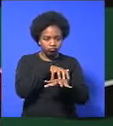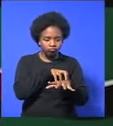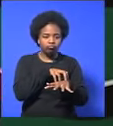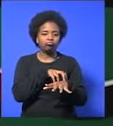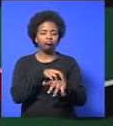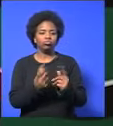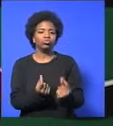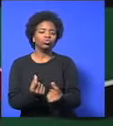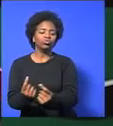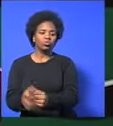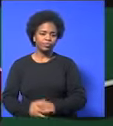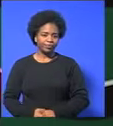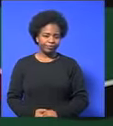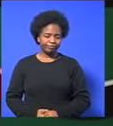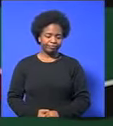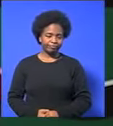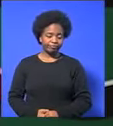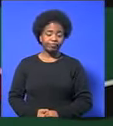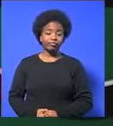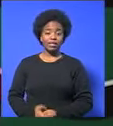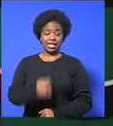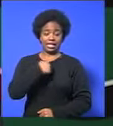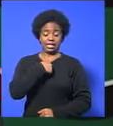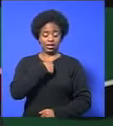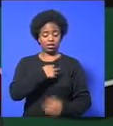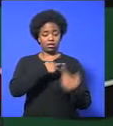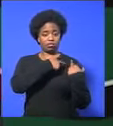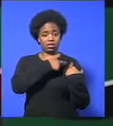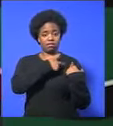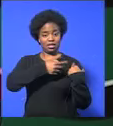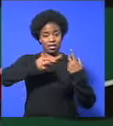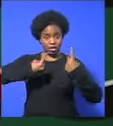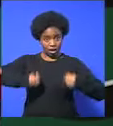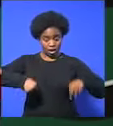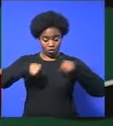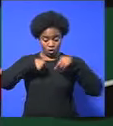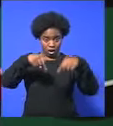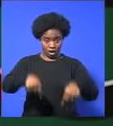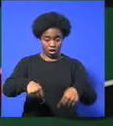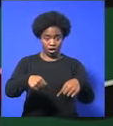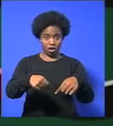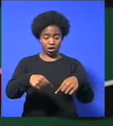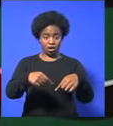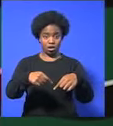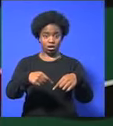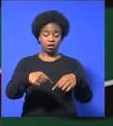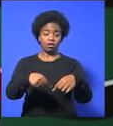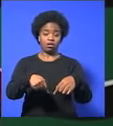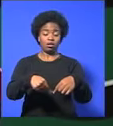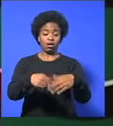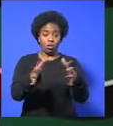to see. Our responsibility, therefore, in this workshop and during the course of